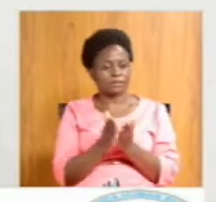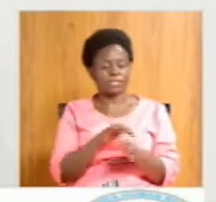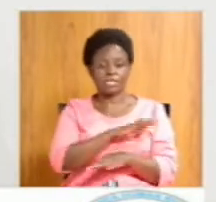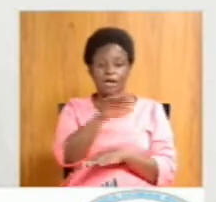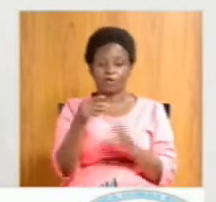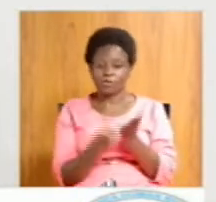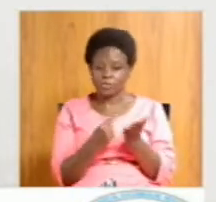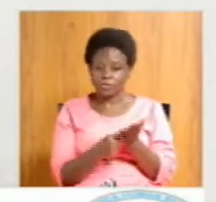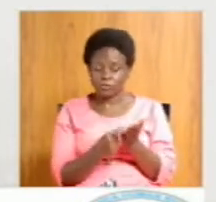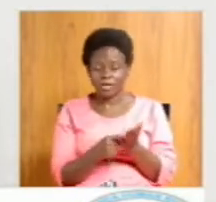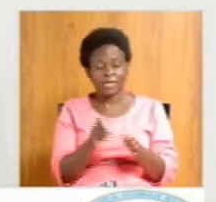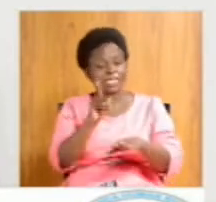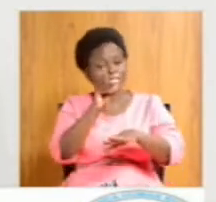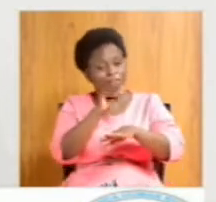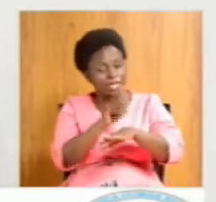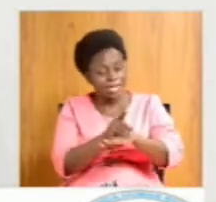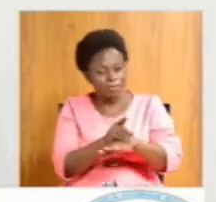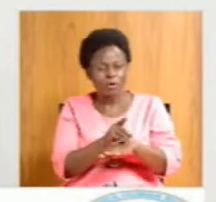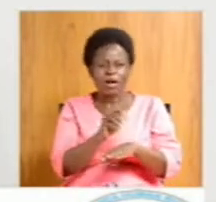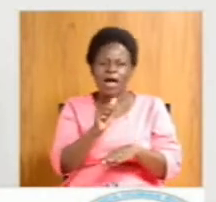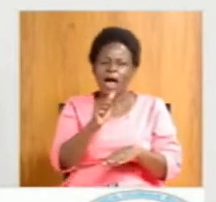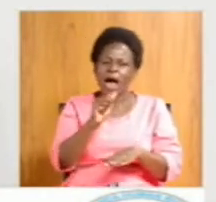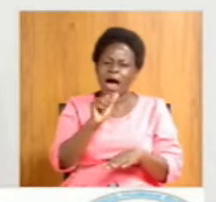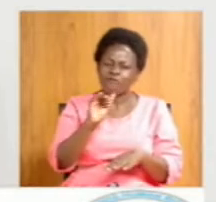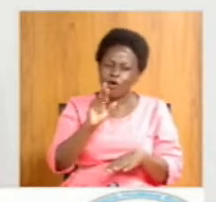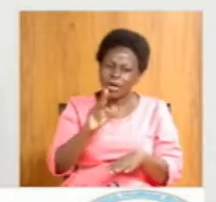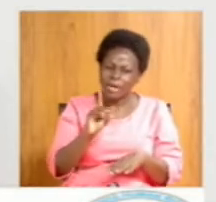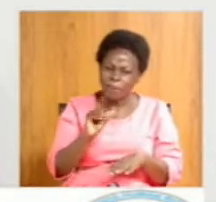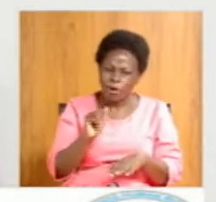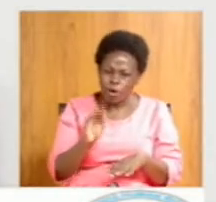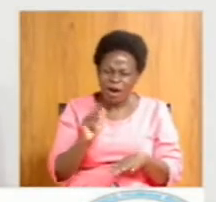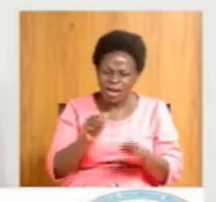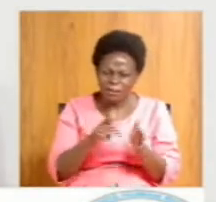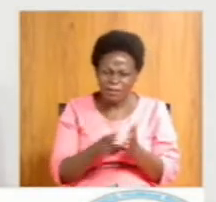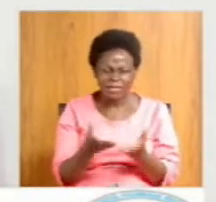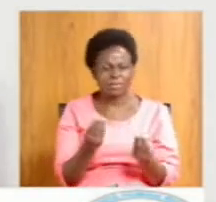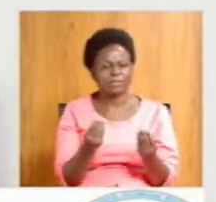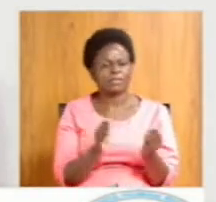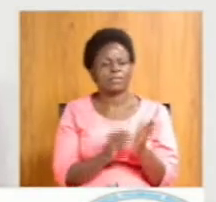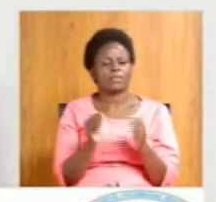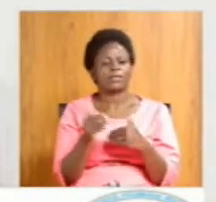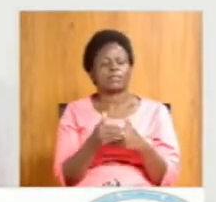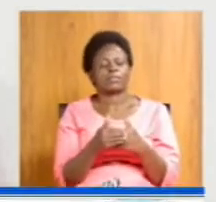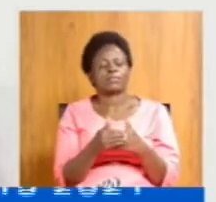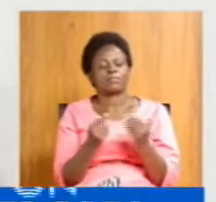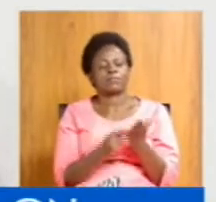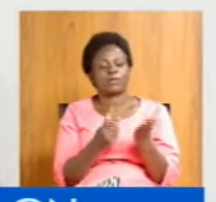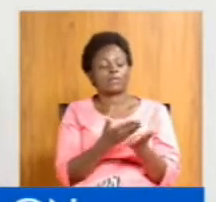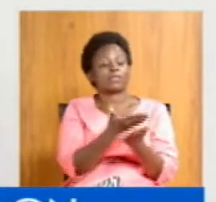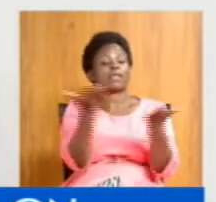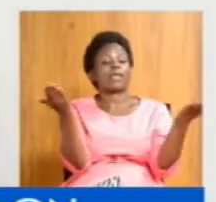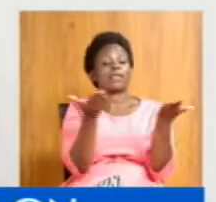Uganda is reliable, is affordable, but also easily accessible to the Ugandans anywhere